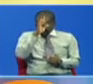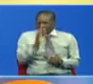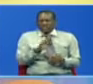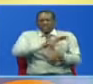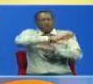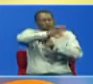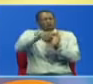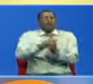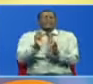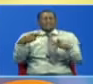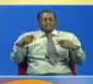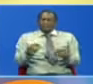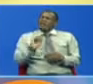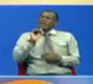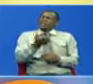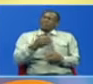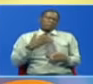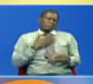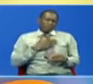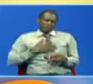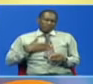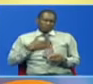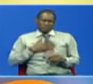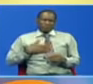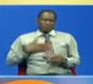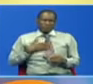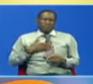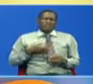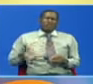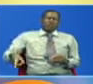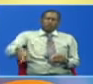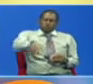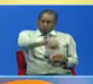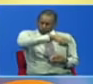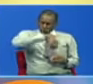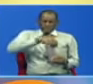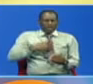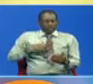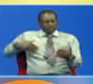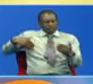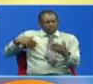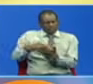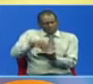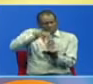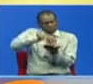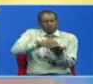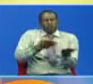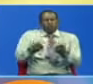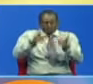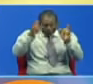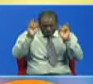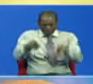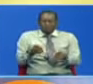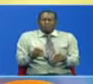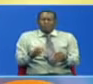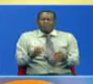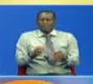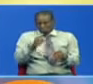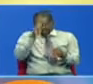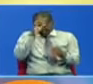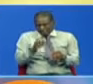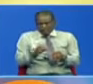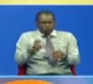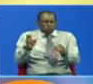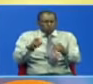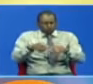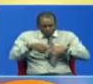Kenyans that we are at a stage where we need to be very vigilant, we need to observe the measures that have been put